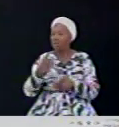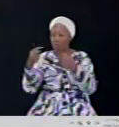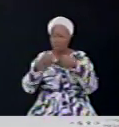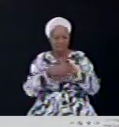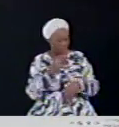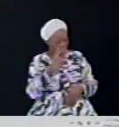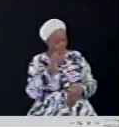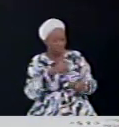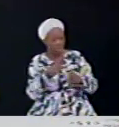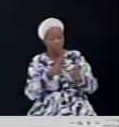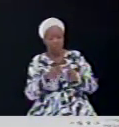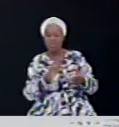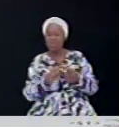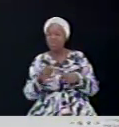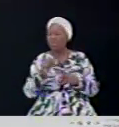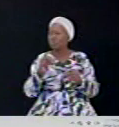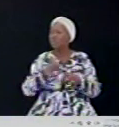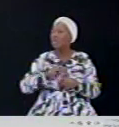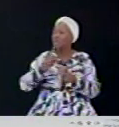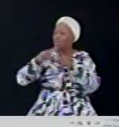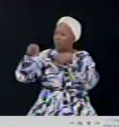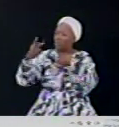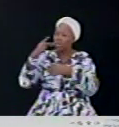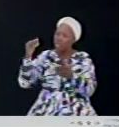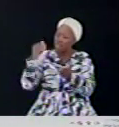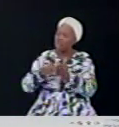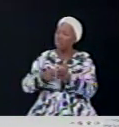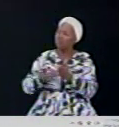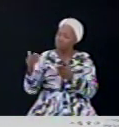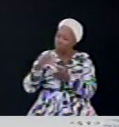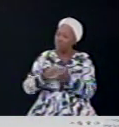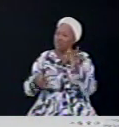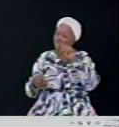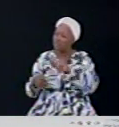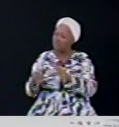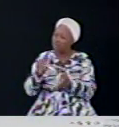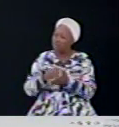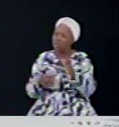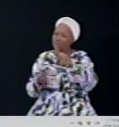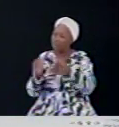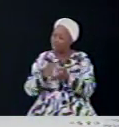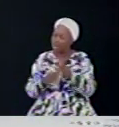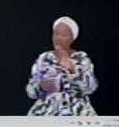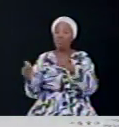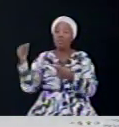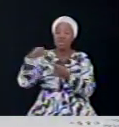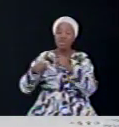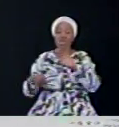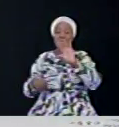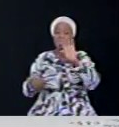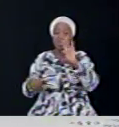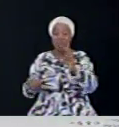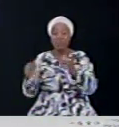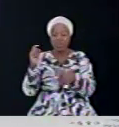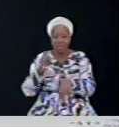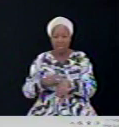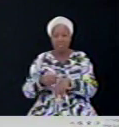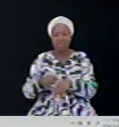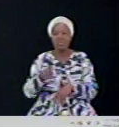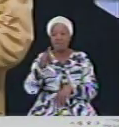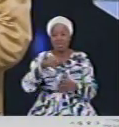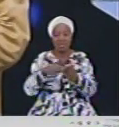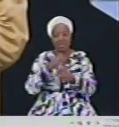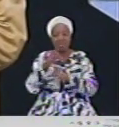Go and see again. He came back the third, the seventh time. He said, now I can see. This year, you will see the hand of